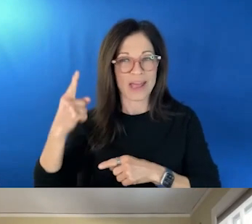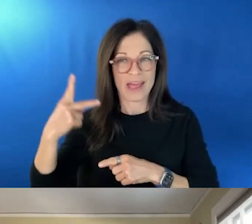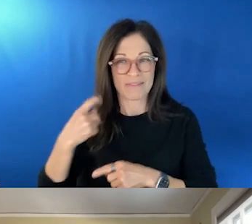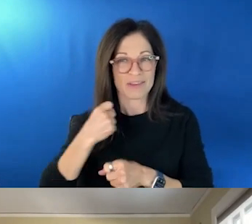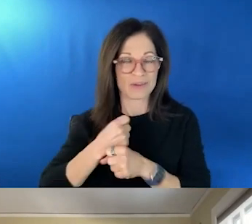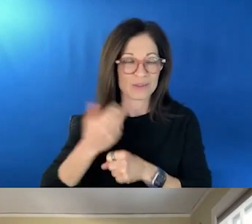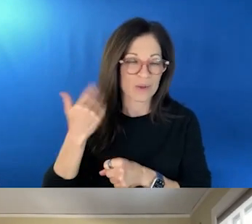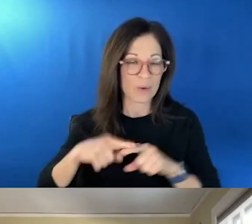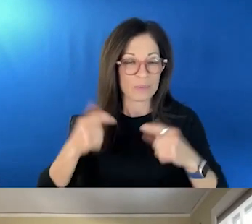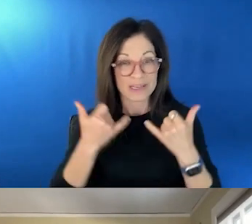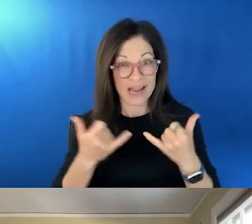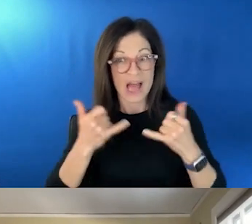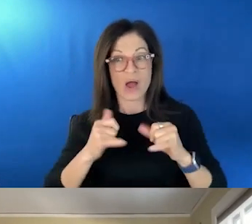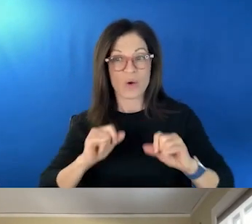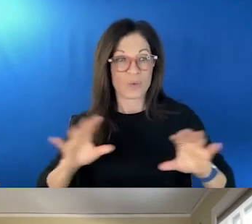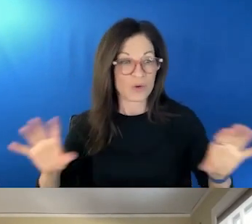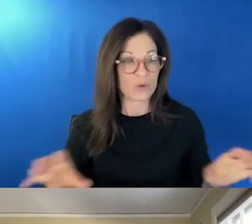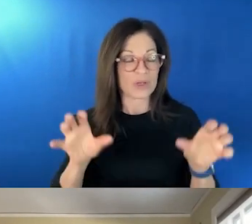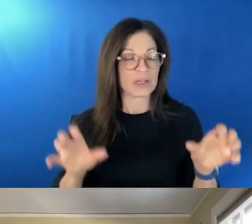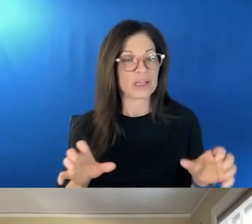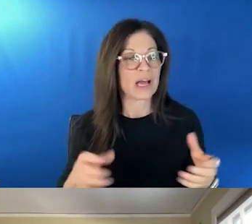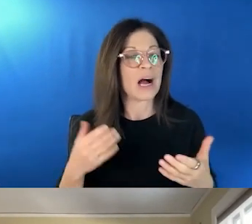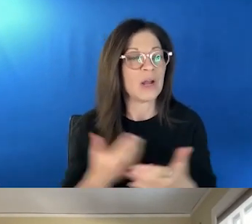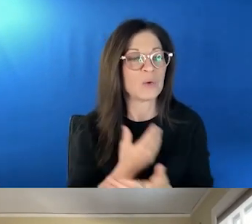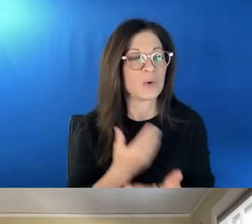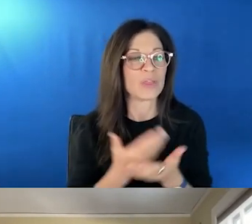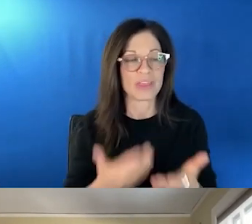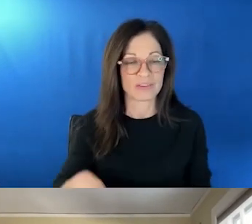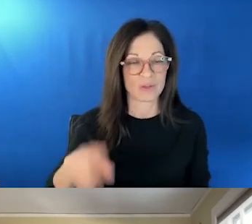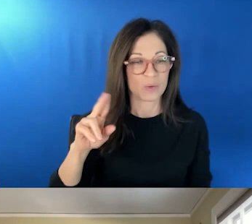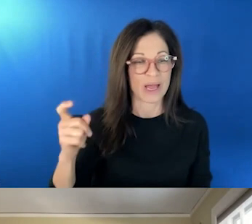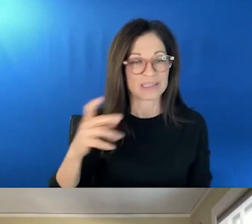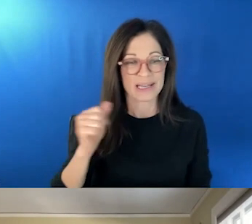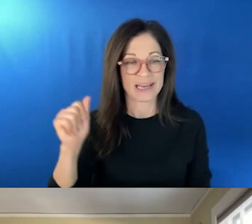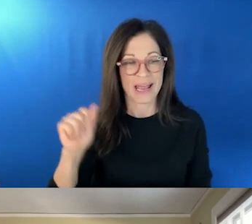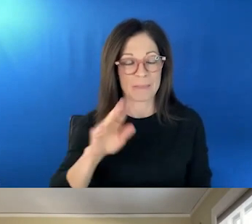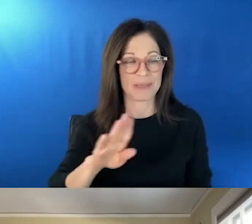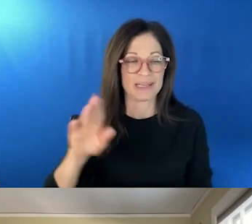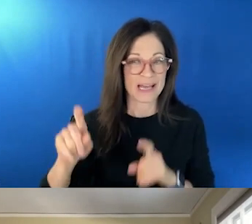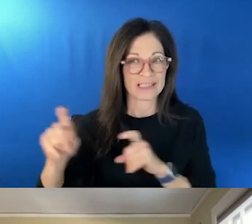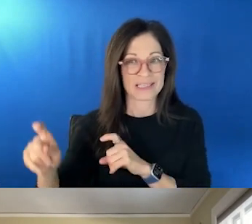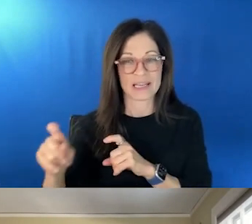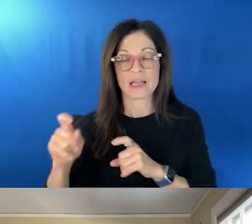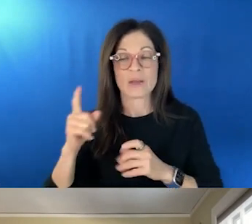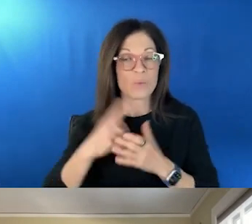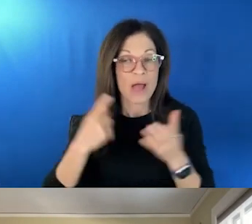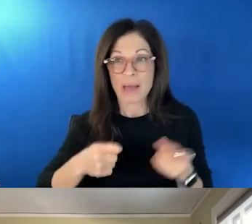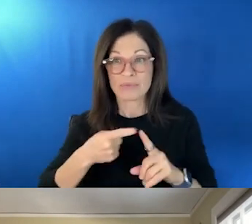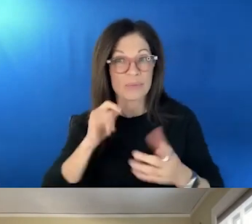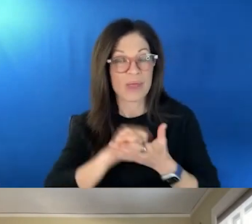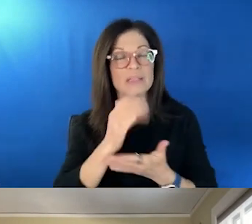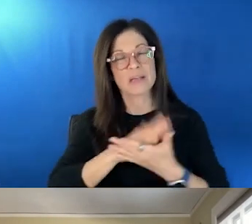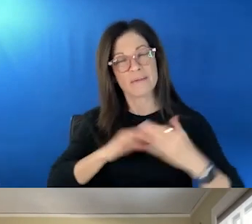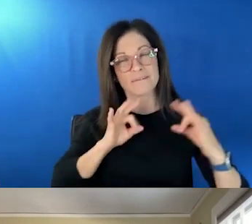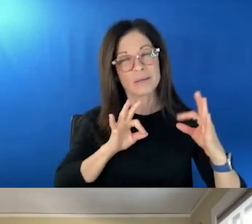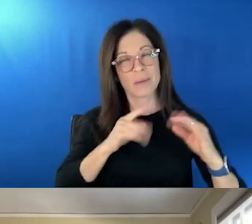actually have been engaging in UX and A/B testing. And what comes out of that are some feedback that we've heard from